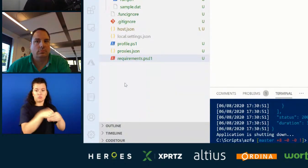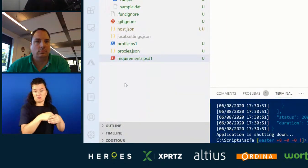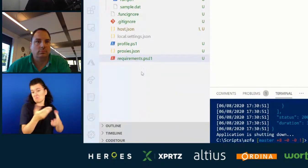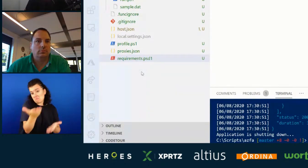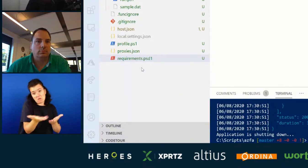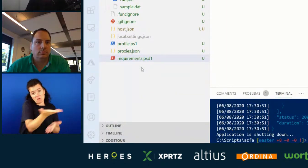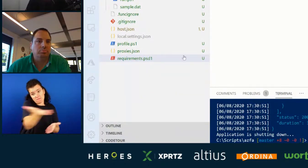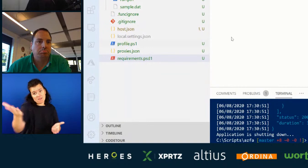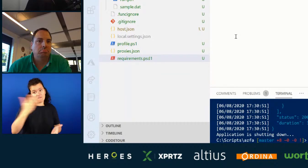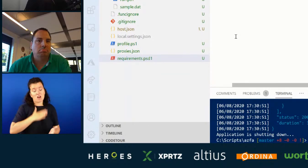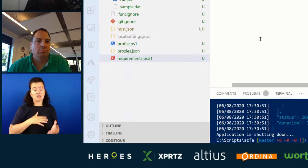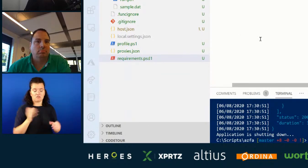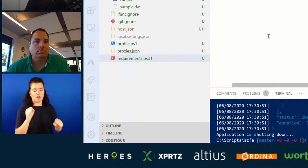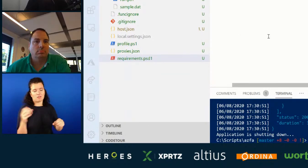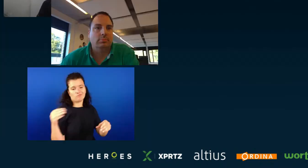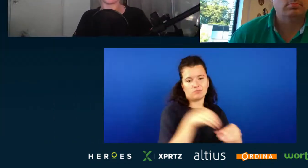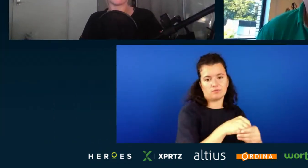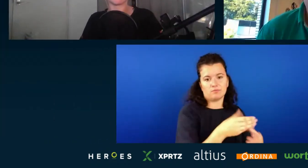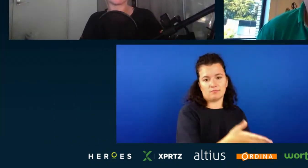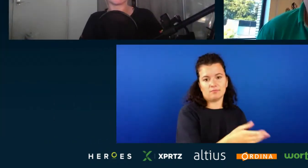want.